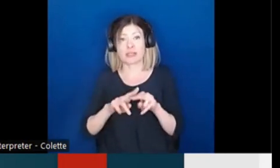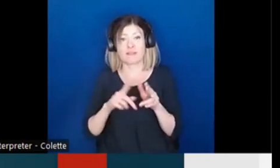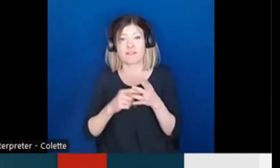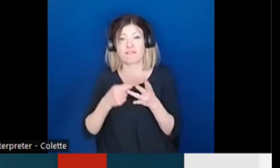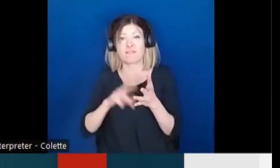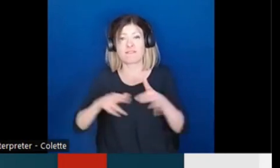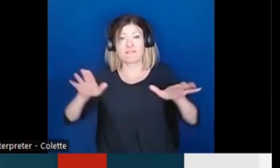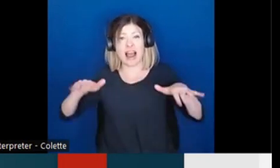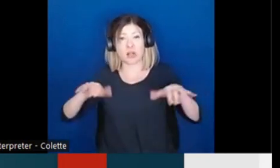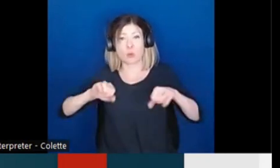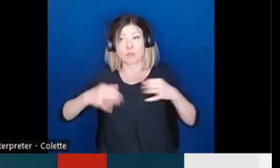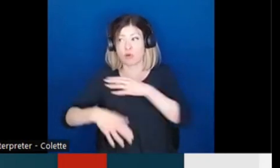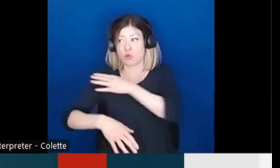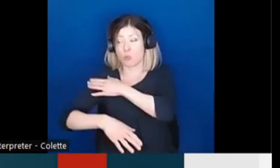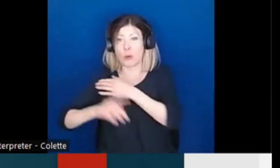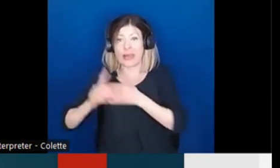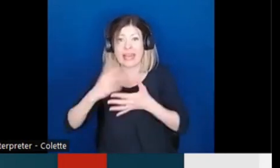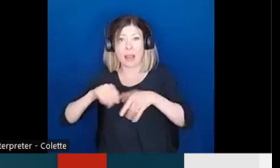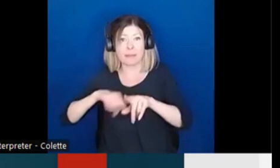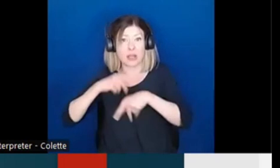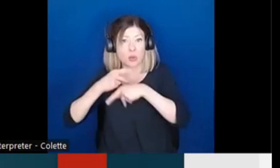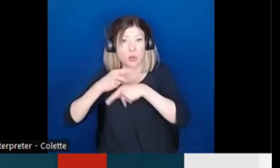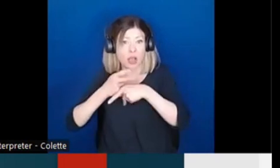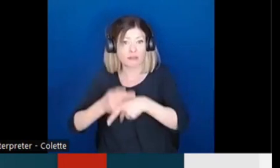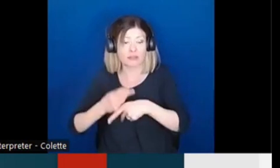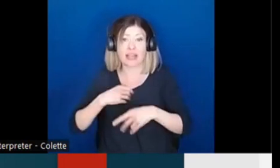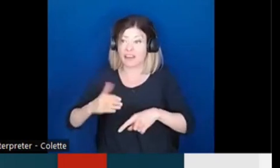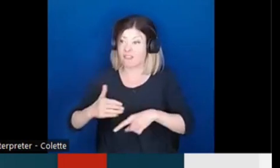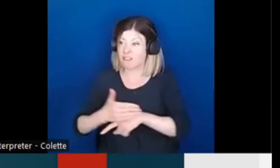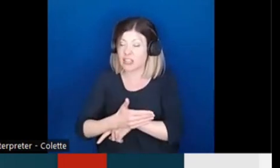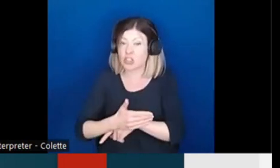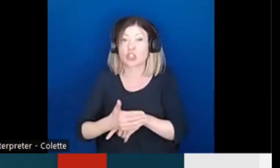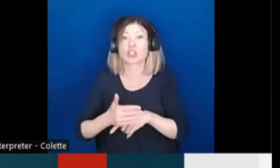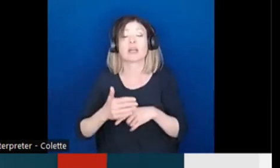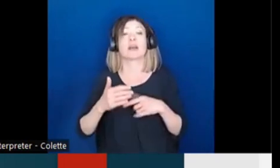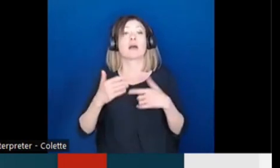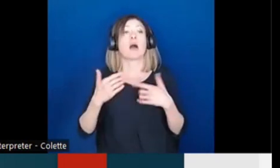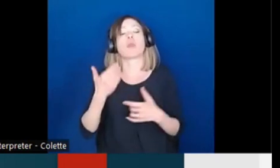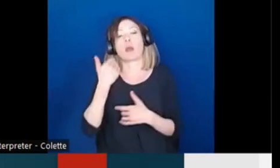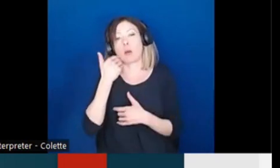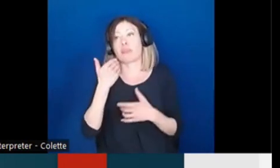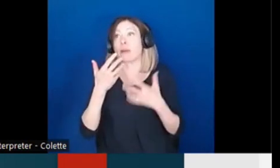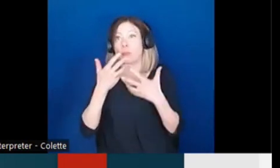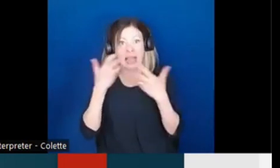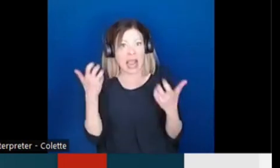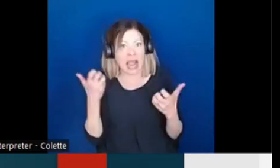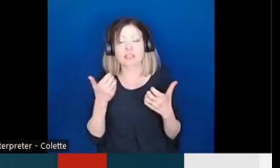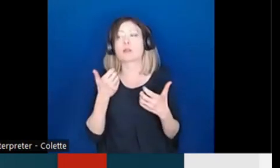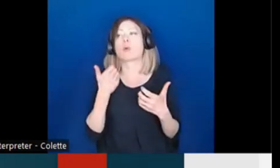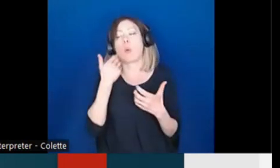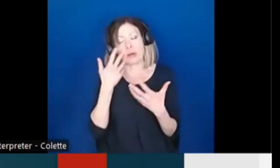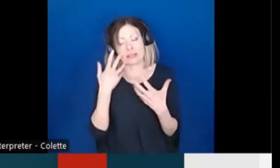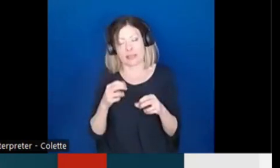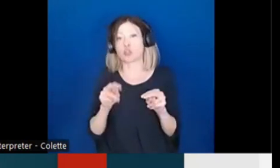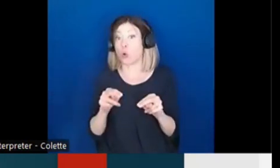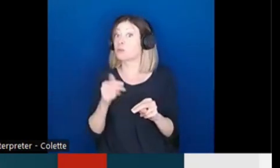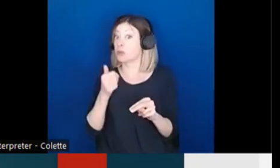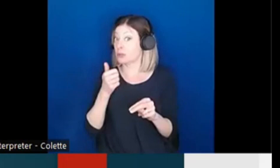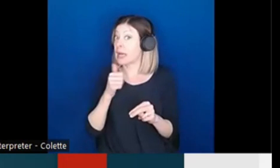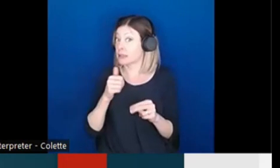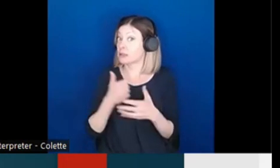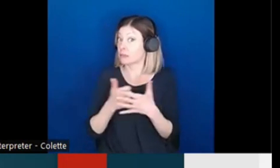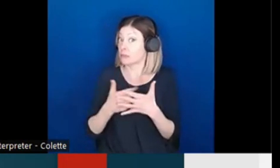They had a cat. Yeah, they always had dogs, and usually other pets as well. Yeah.